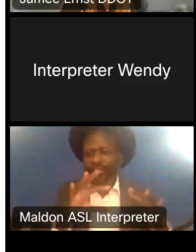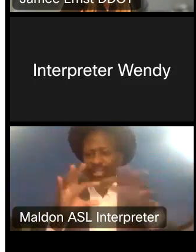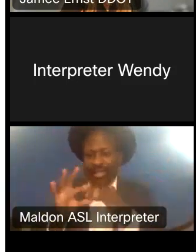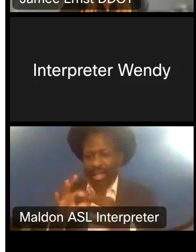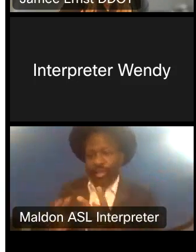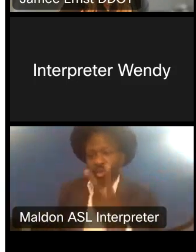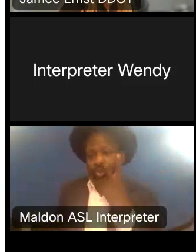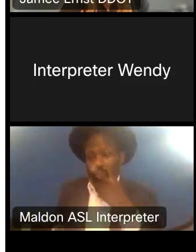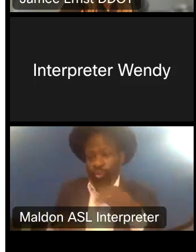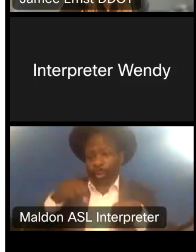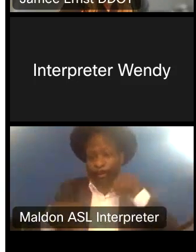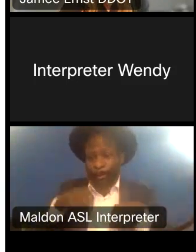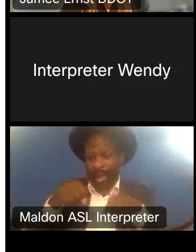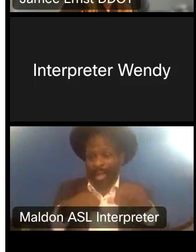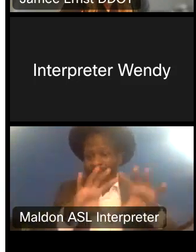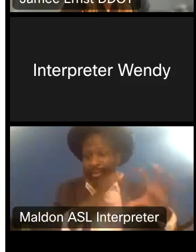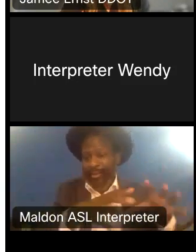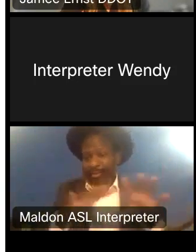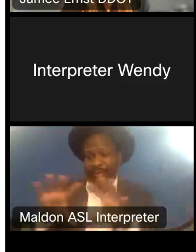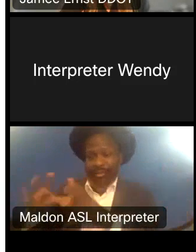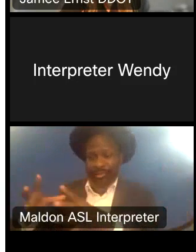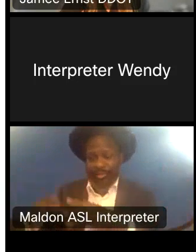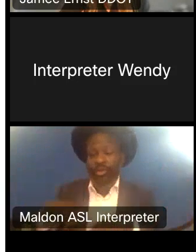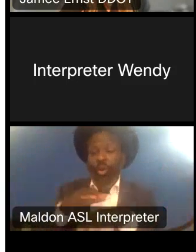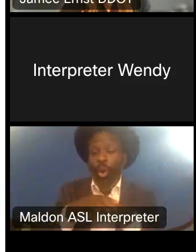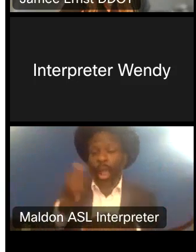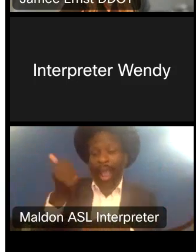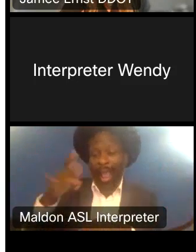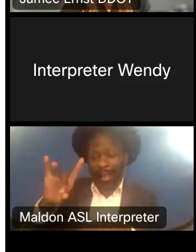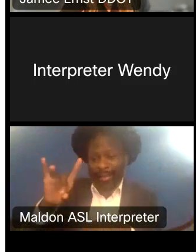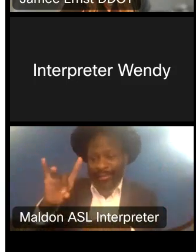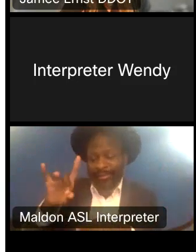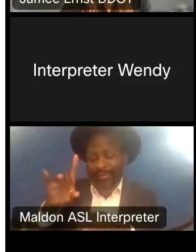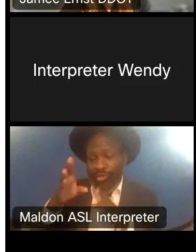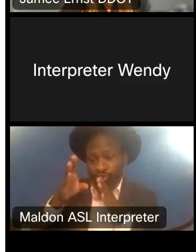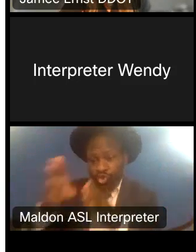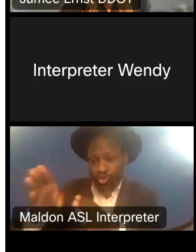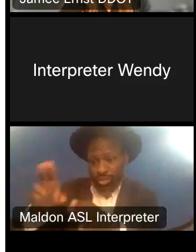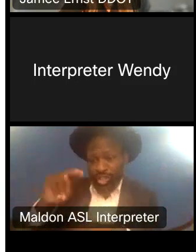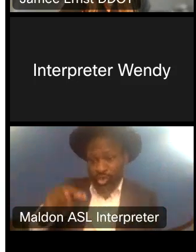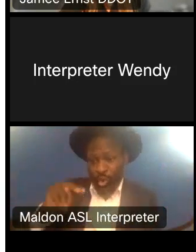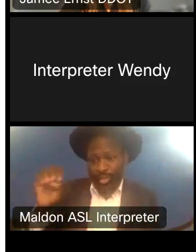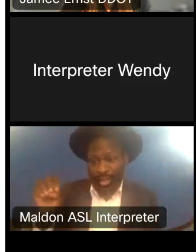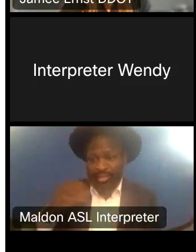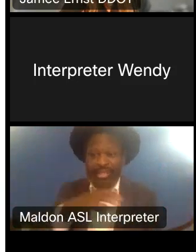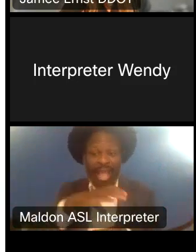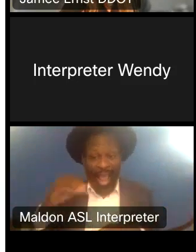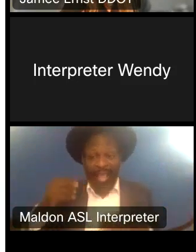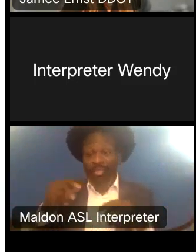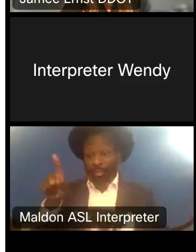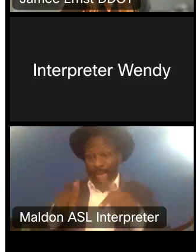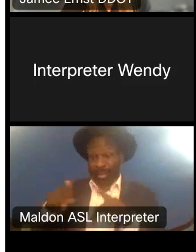facilities. There is an existing bike facility on 18th Street Northeast, and the residents of that community are particularly